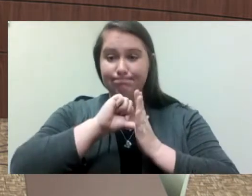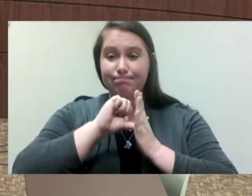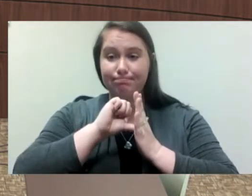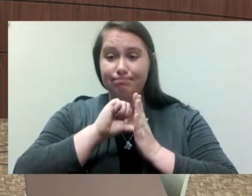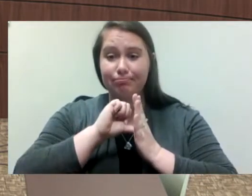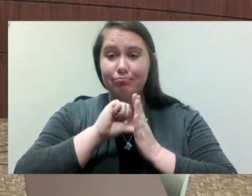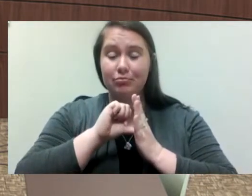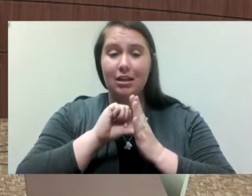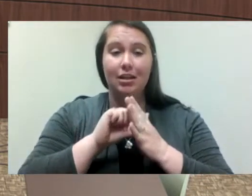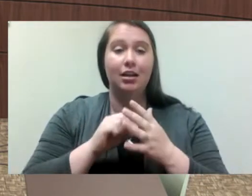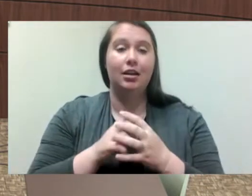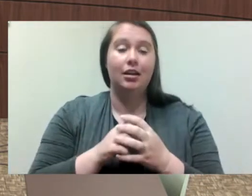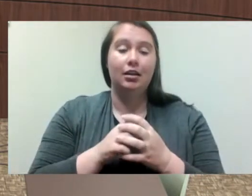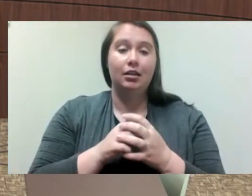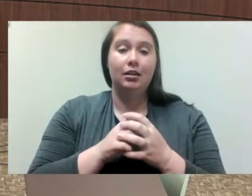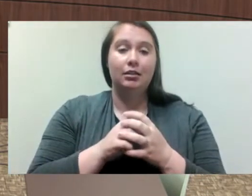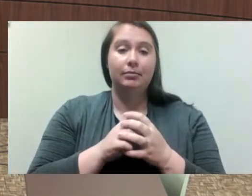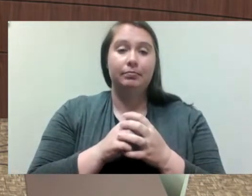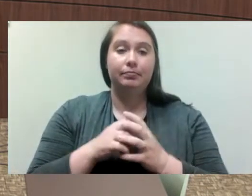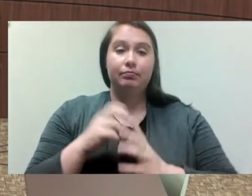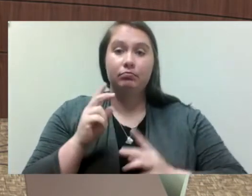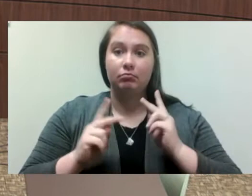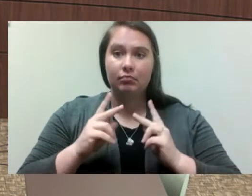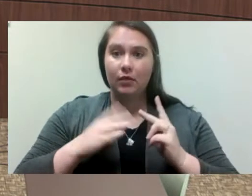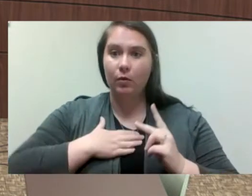But we felt like in the end that,